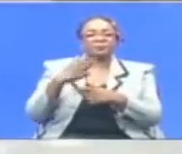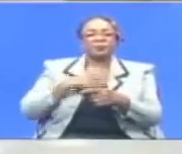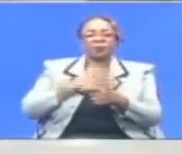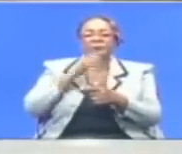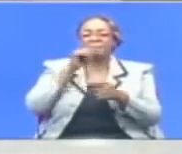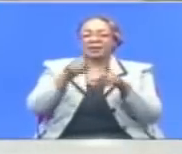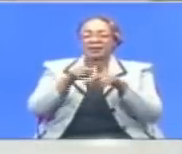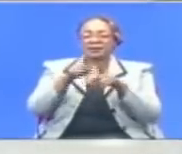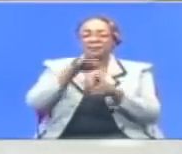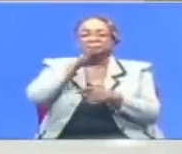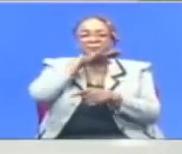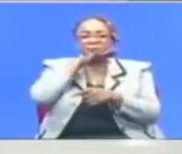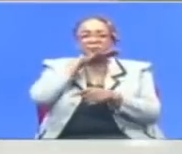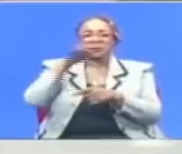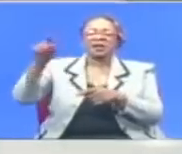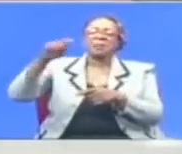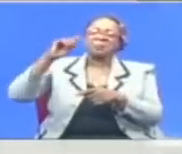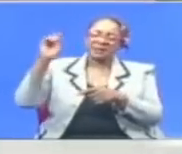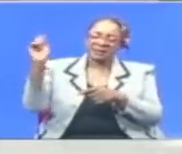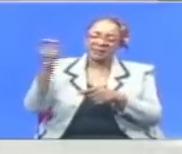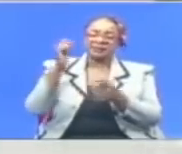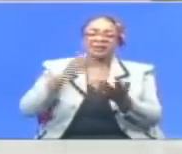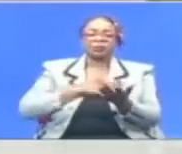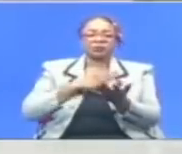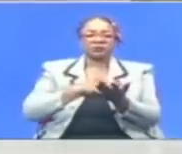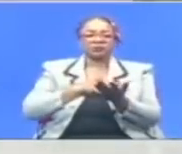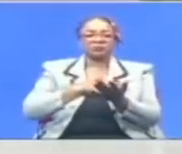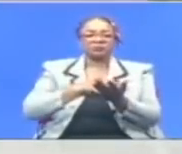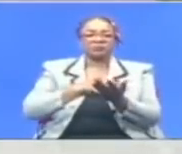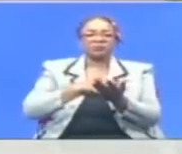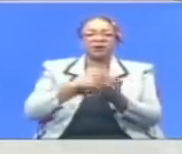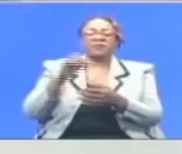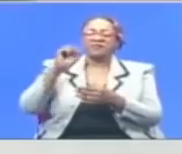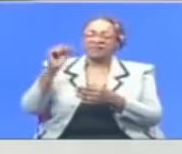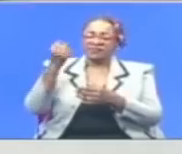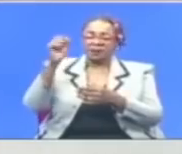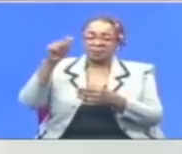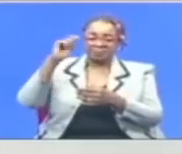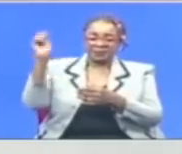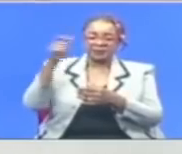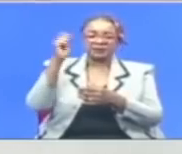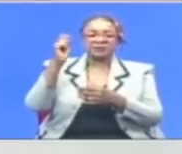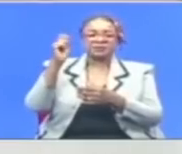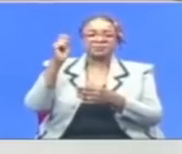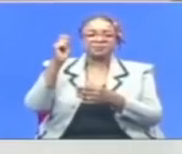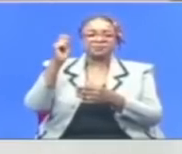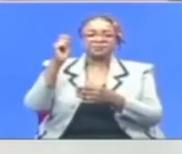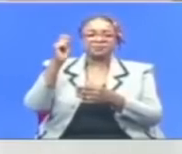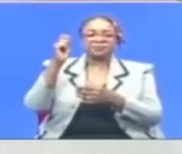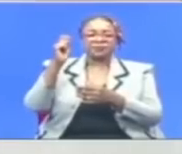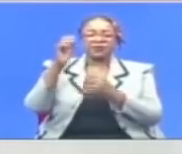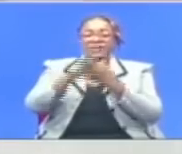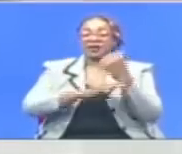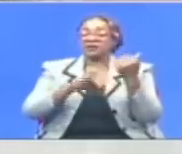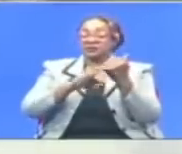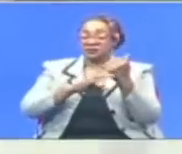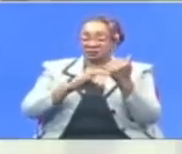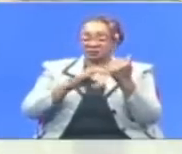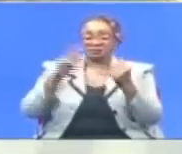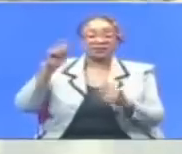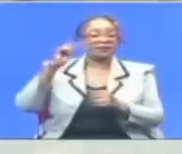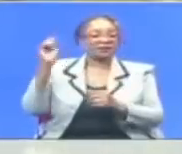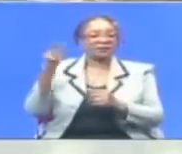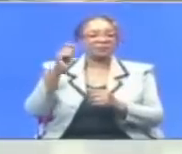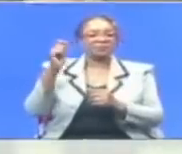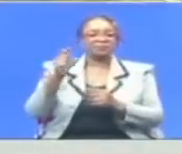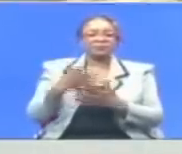Odinga, ndio president wetu, the fifth president of the Republic of Kenya.